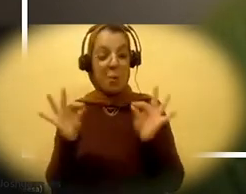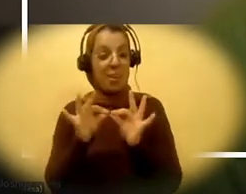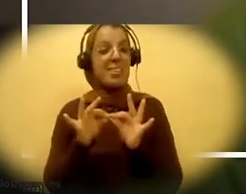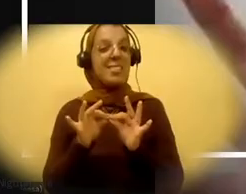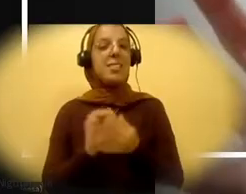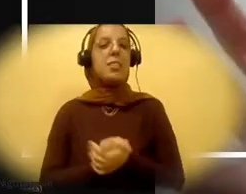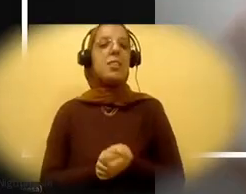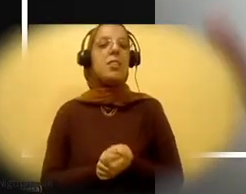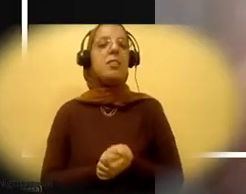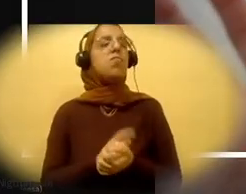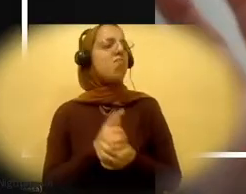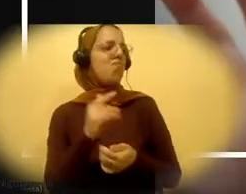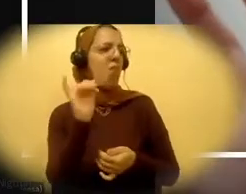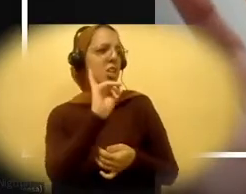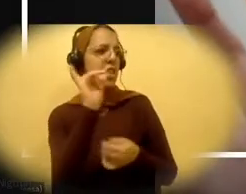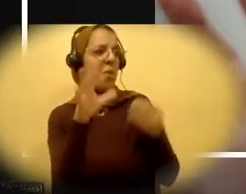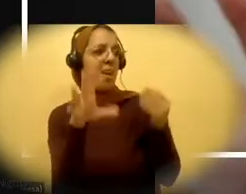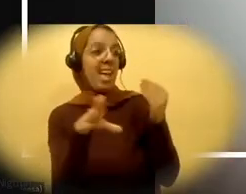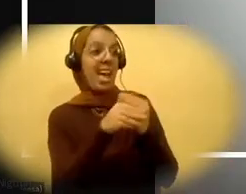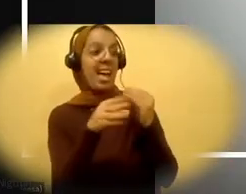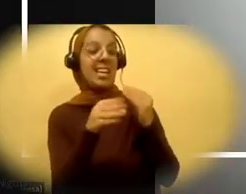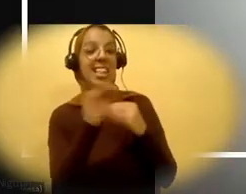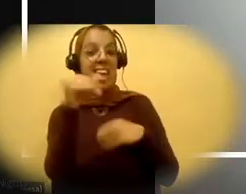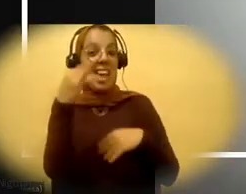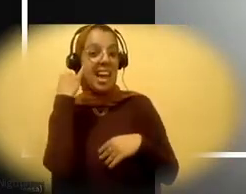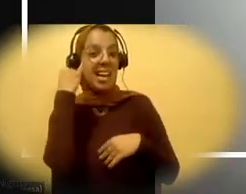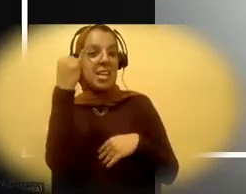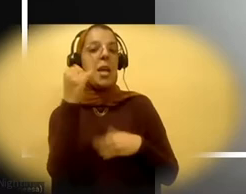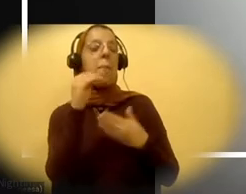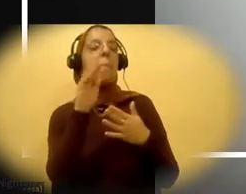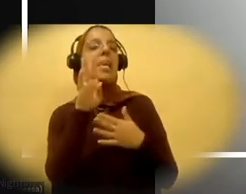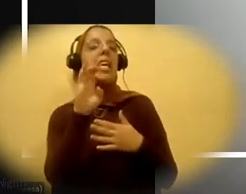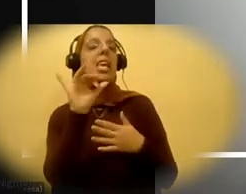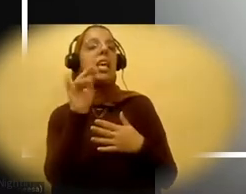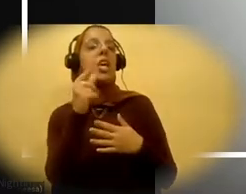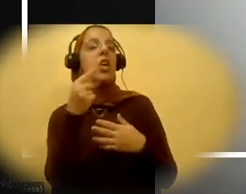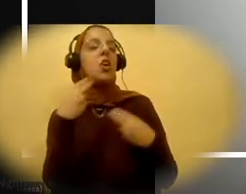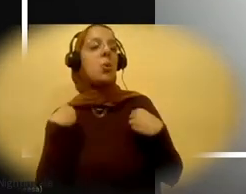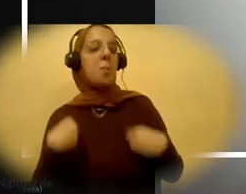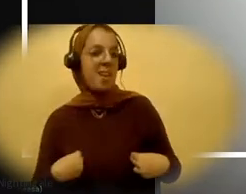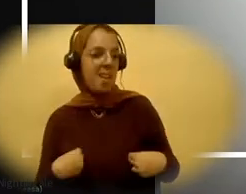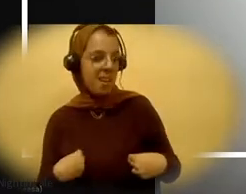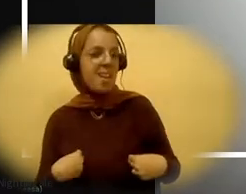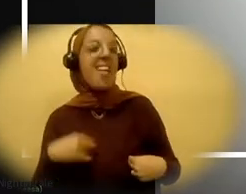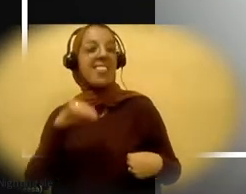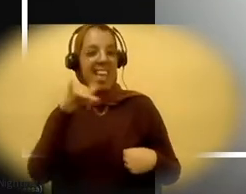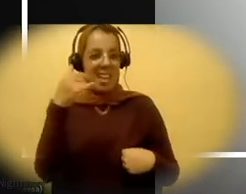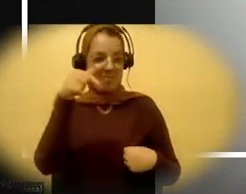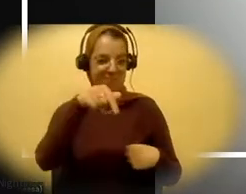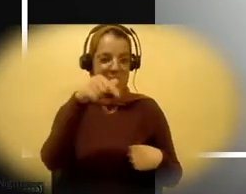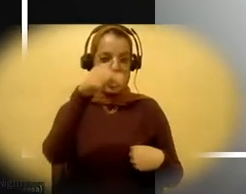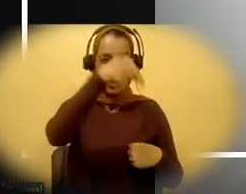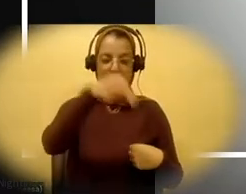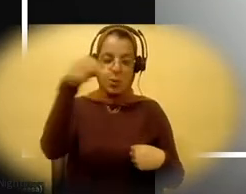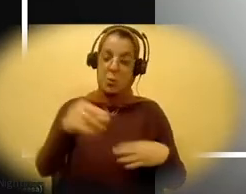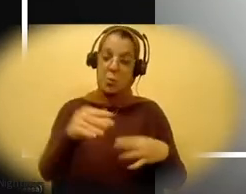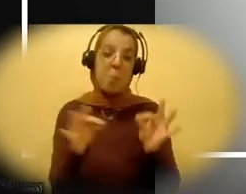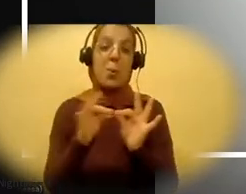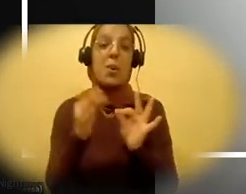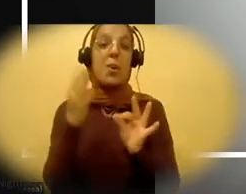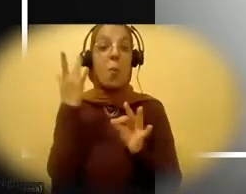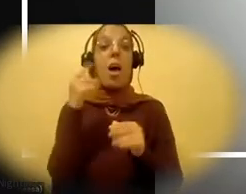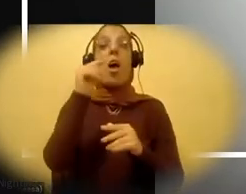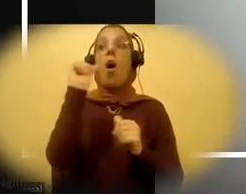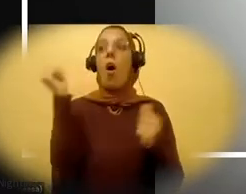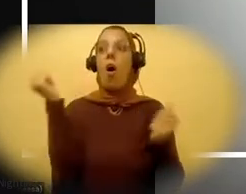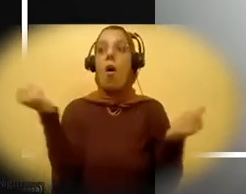Mm-hmm. Yeah, to piggyback off of the whole concept of being human, that's also what the QQ is also about, because like these are all human